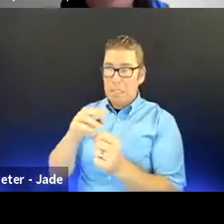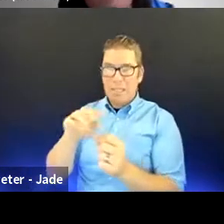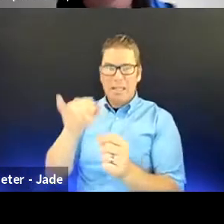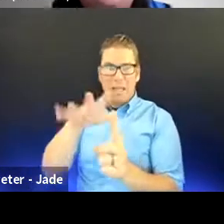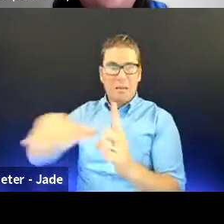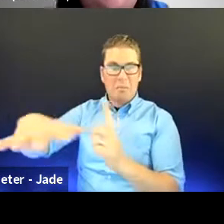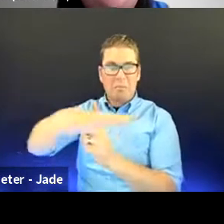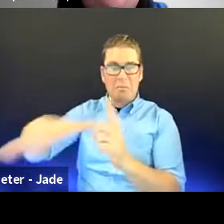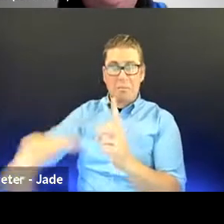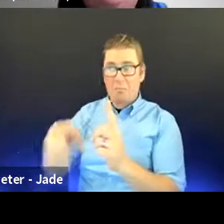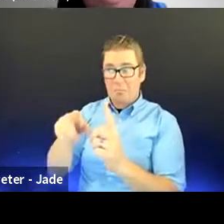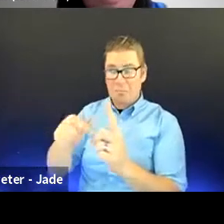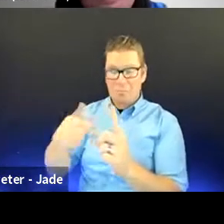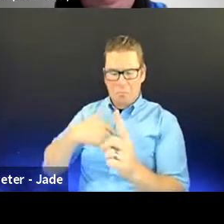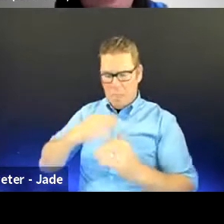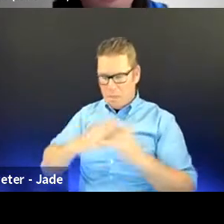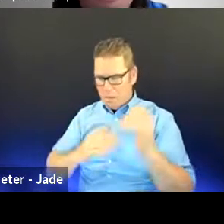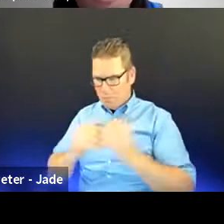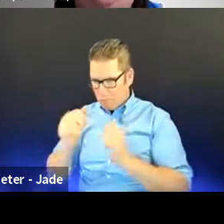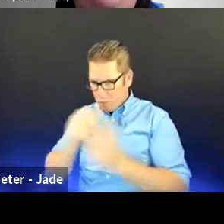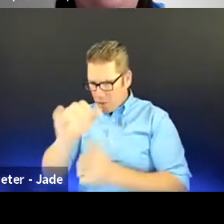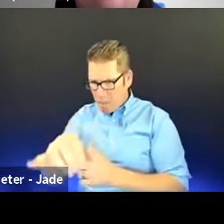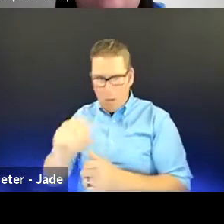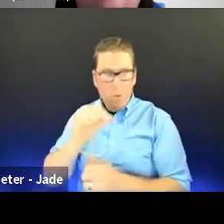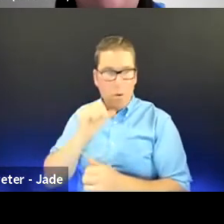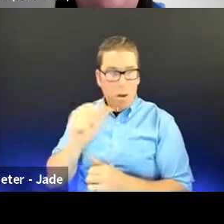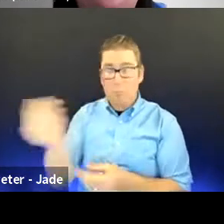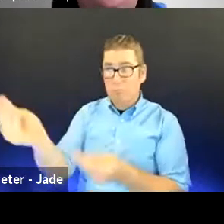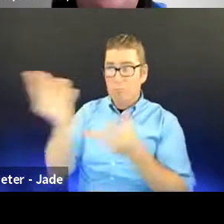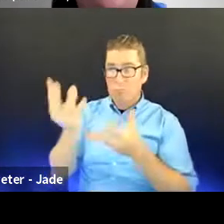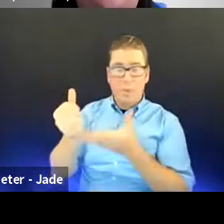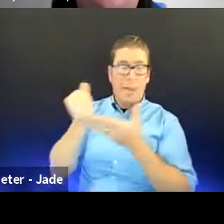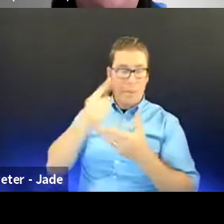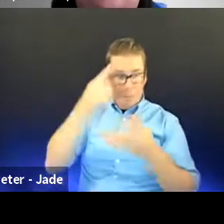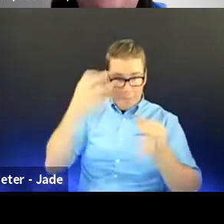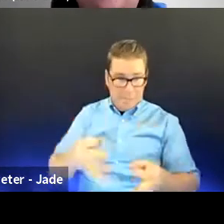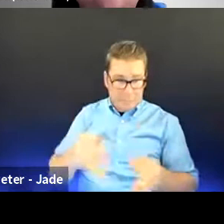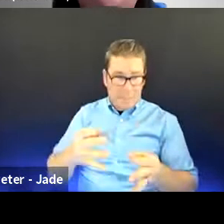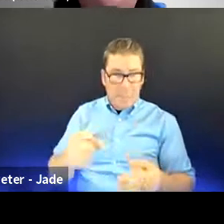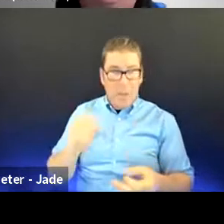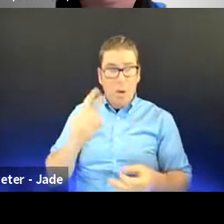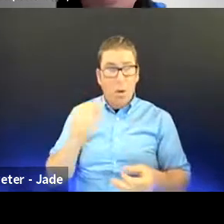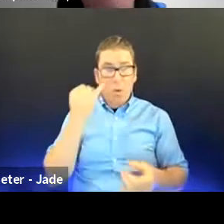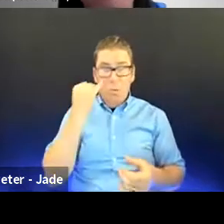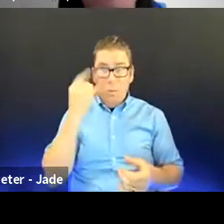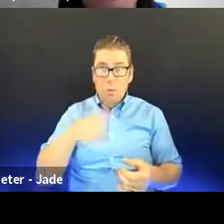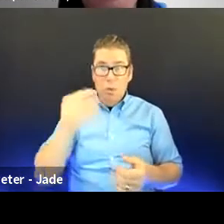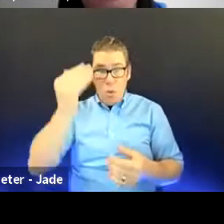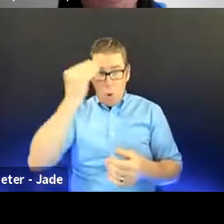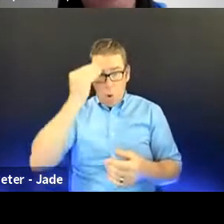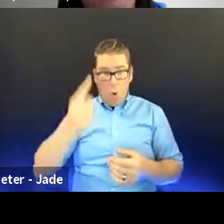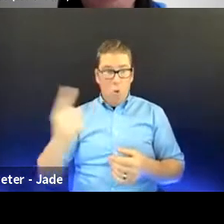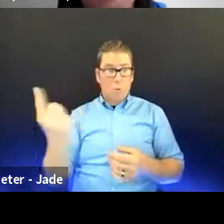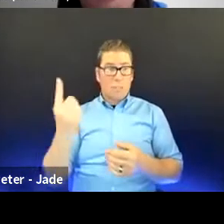is, if you know anybody, especially students who are at the who are taking community college classes, who are currently in